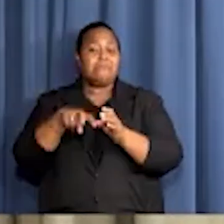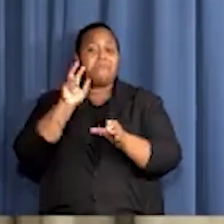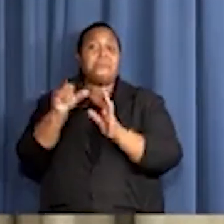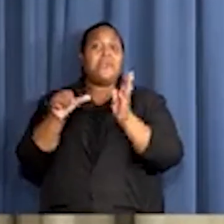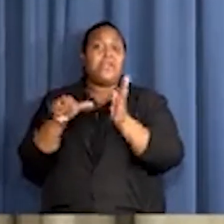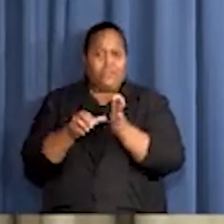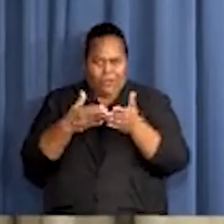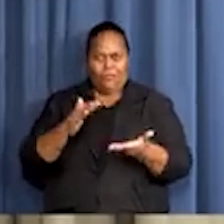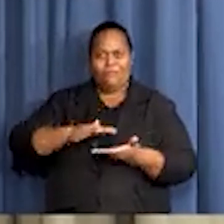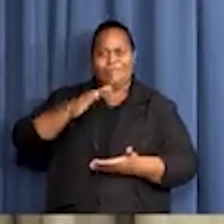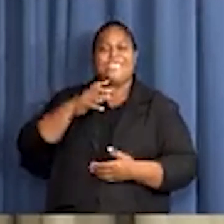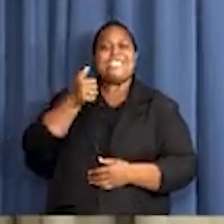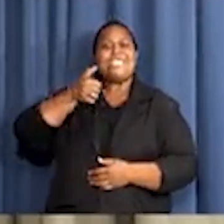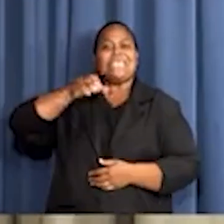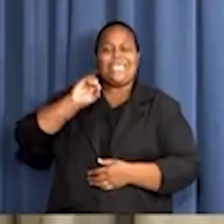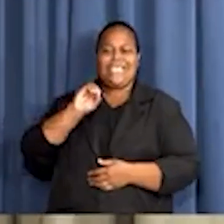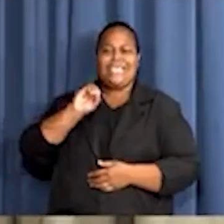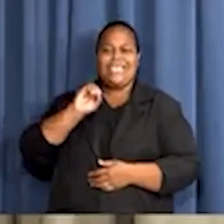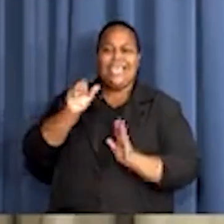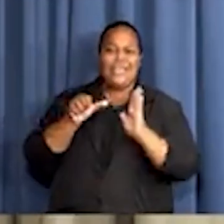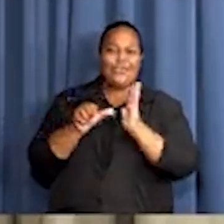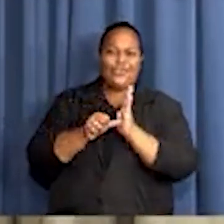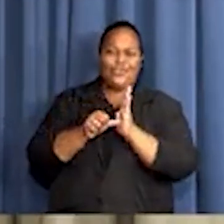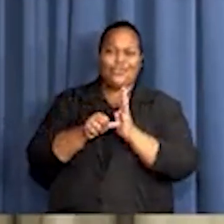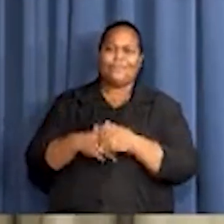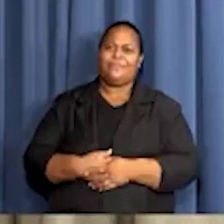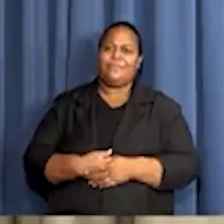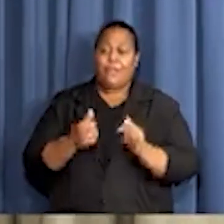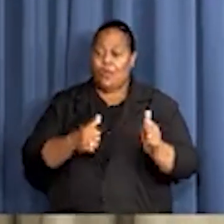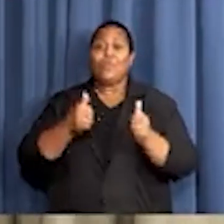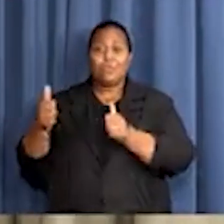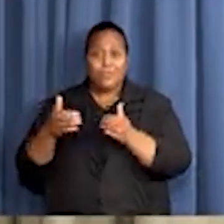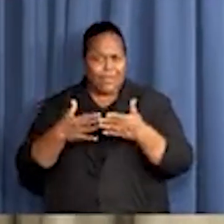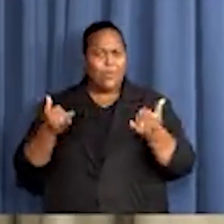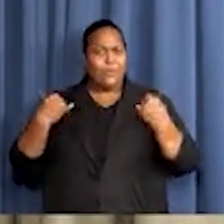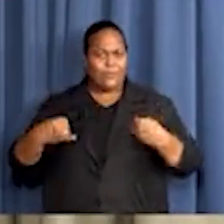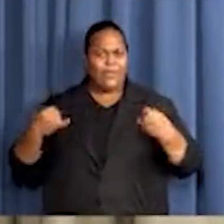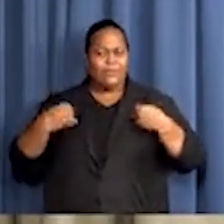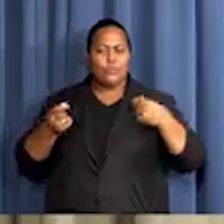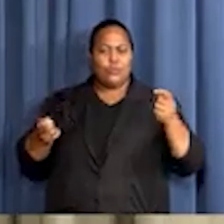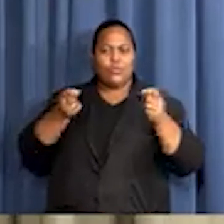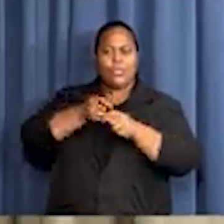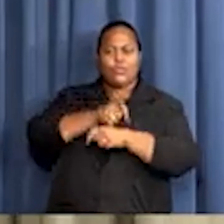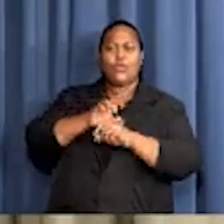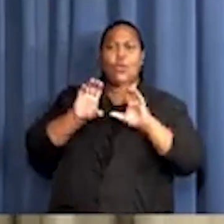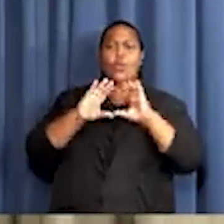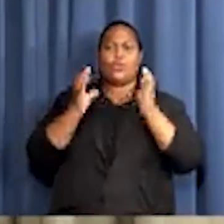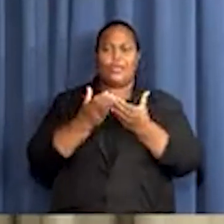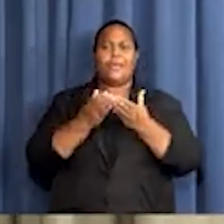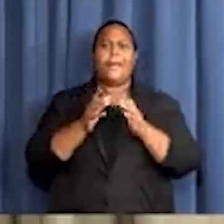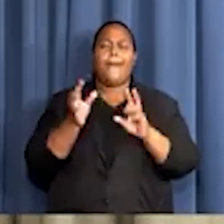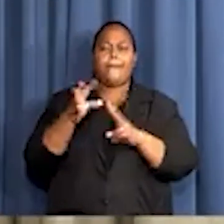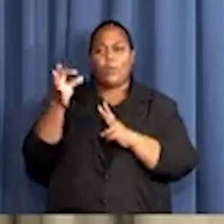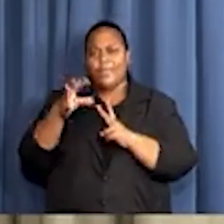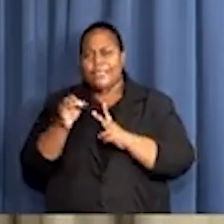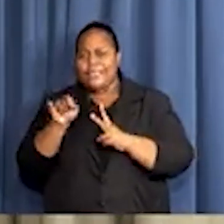increased to 60, and arrangements are being implemented to change contract appointments